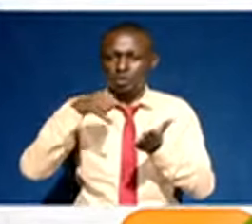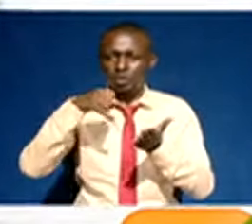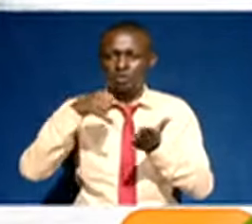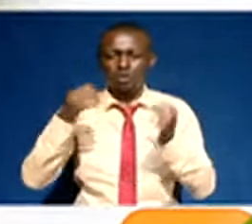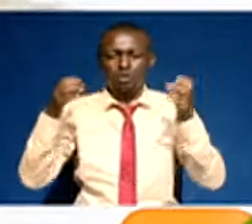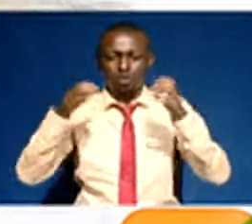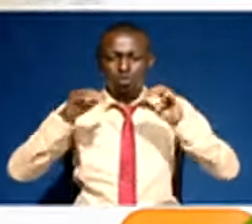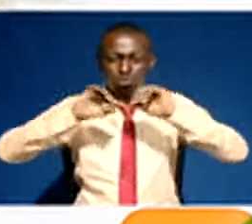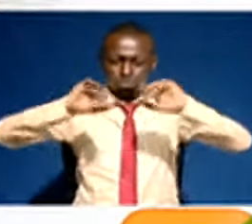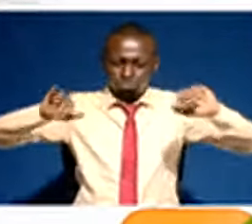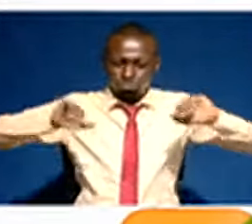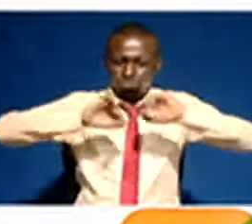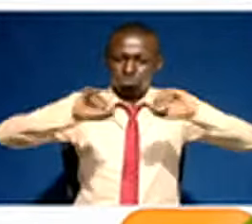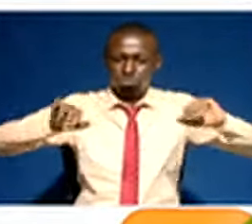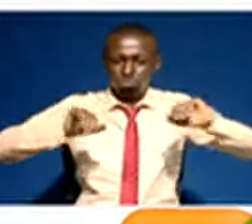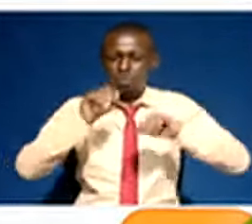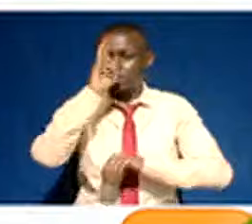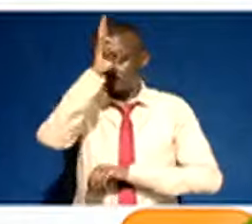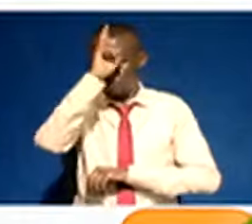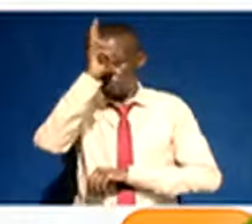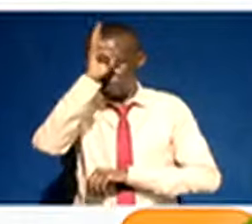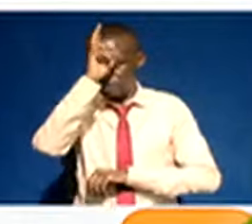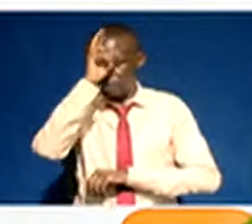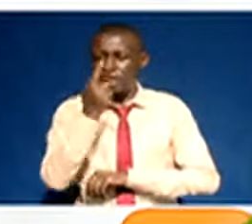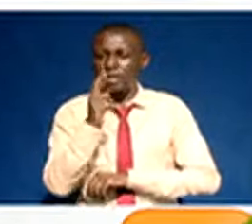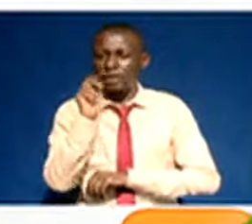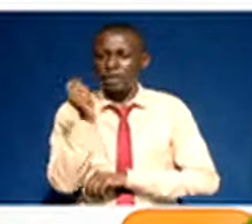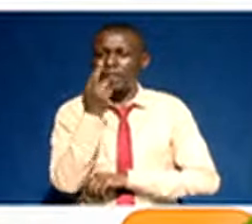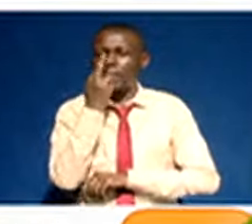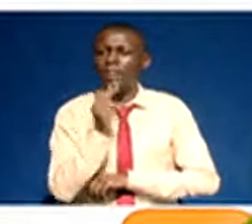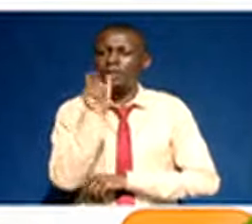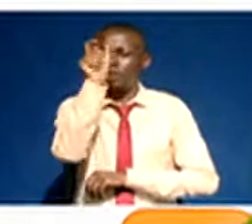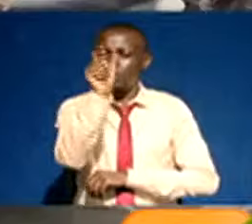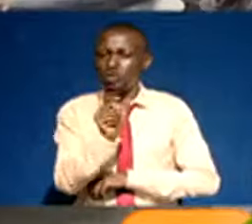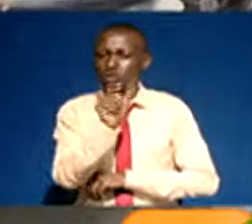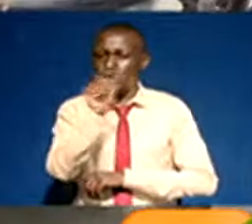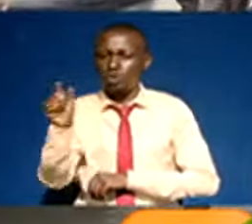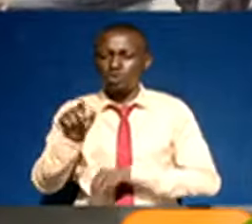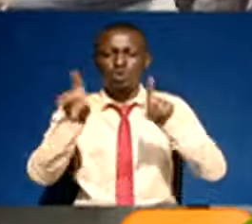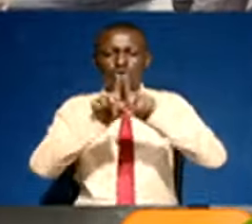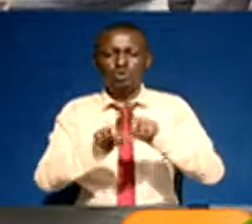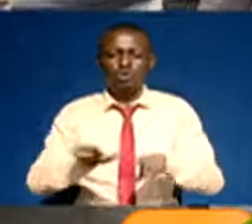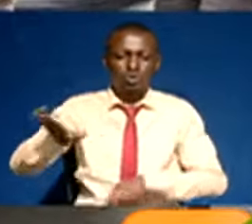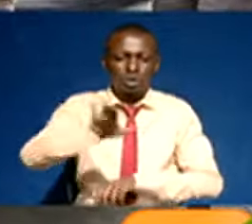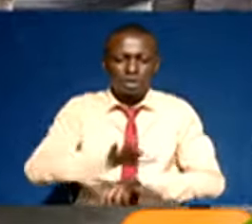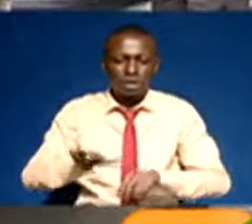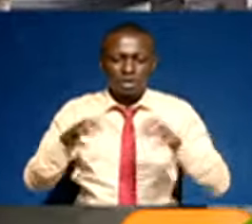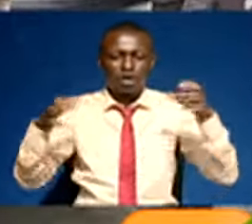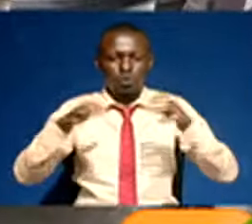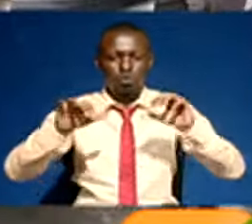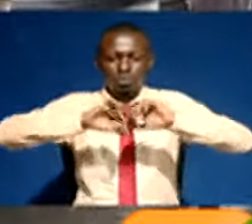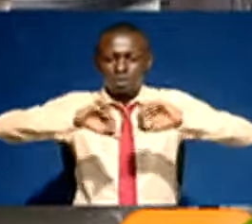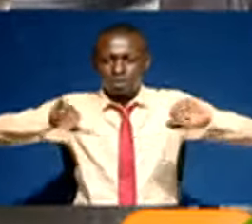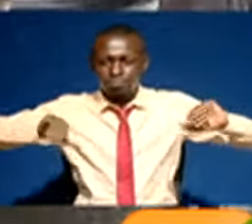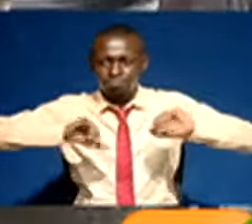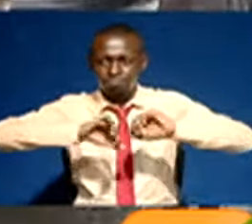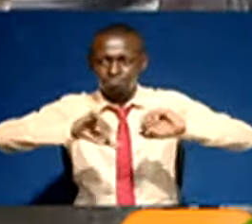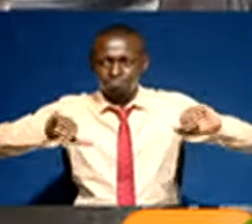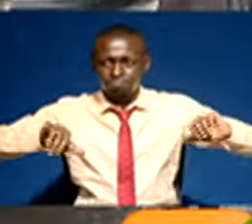Guards, Marine Police, Kenya Red Cross, and local divers. Mary Ann Nyambura, Citizen TV.